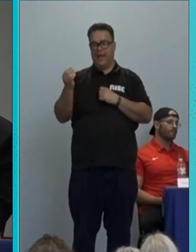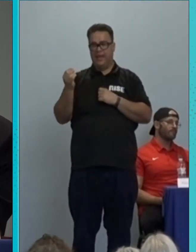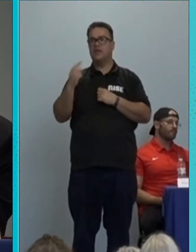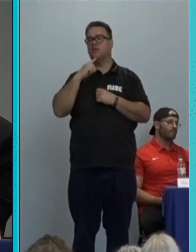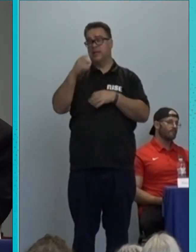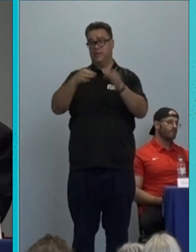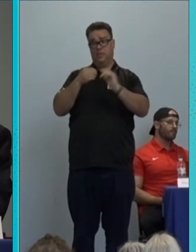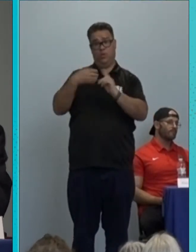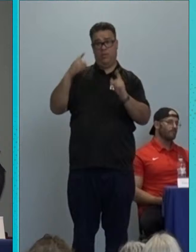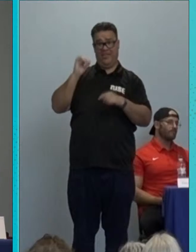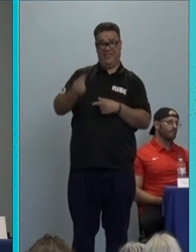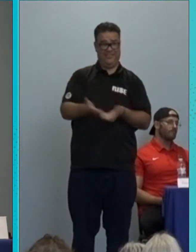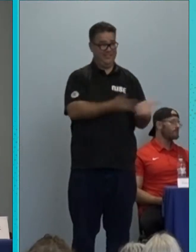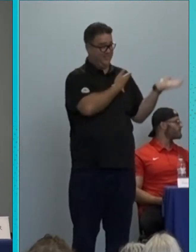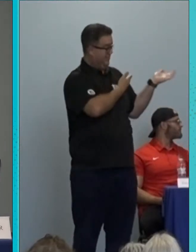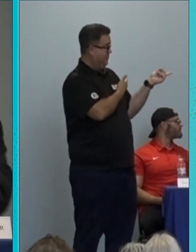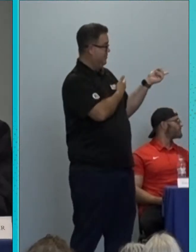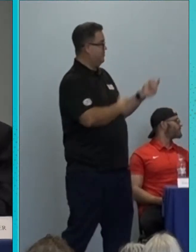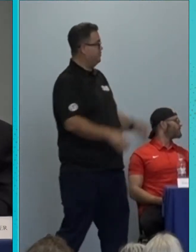tell you more about it.